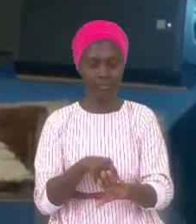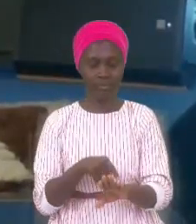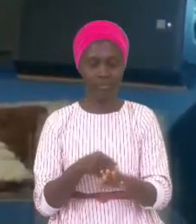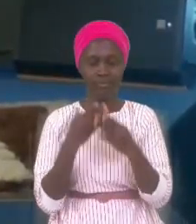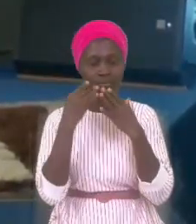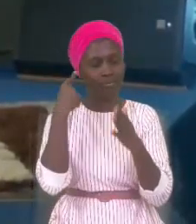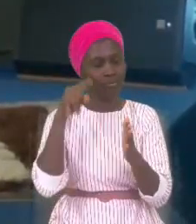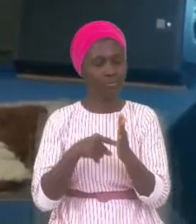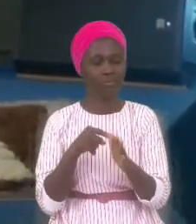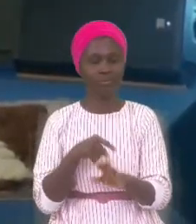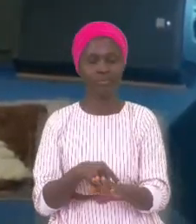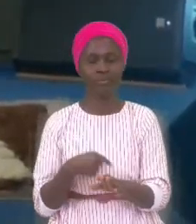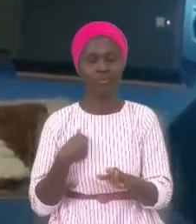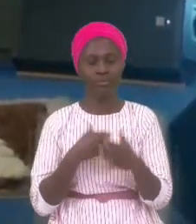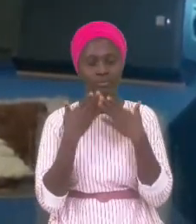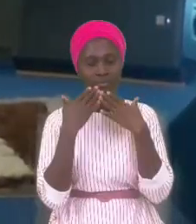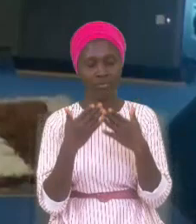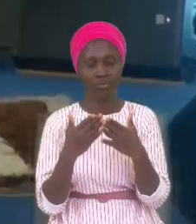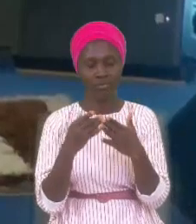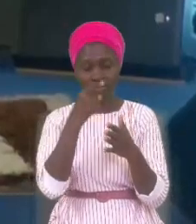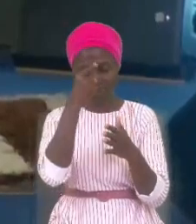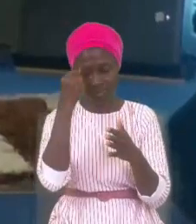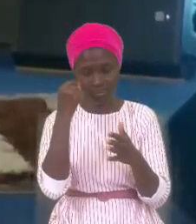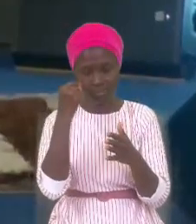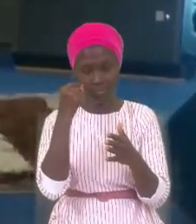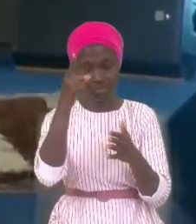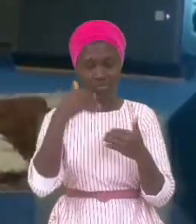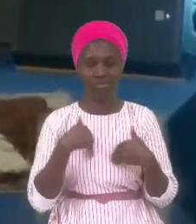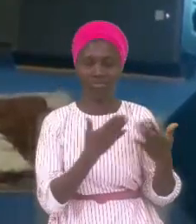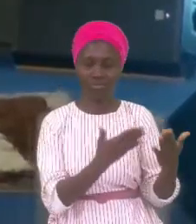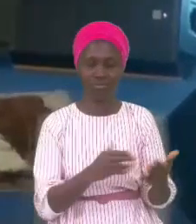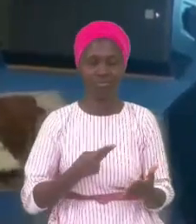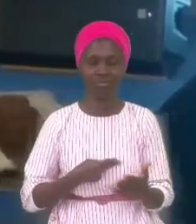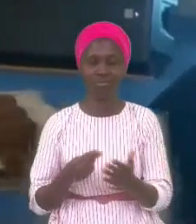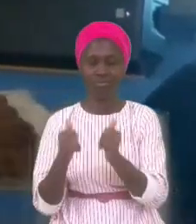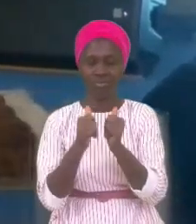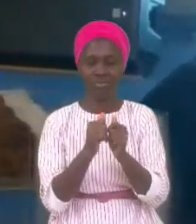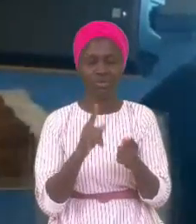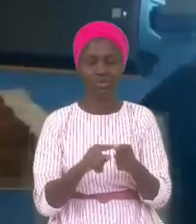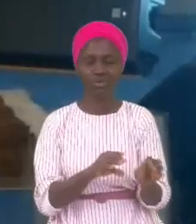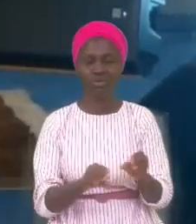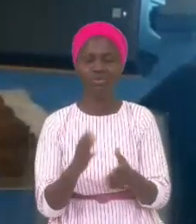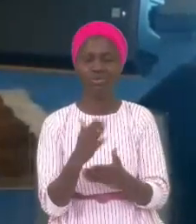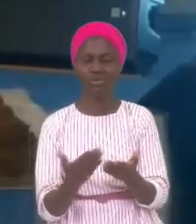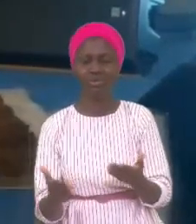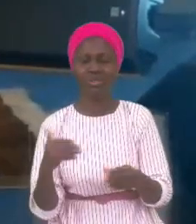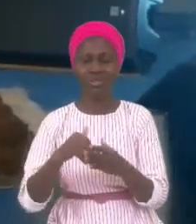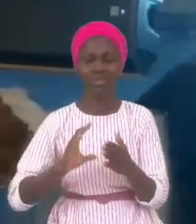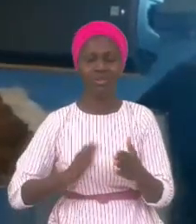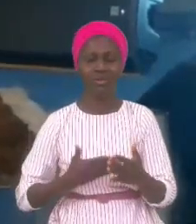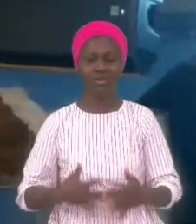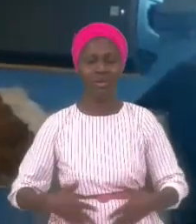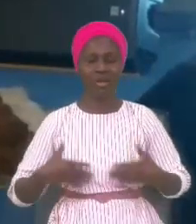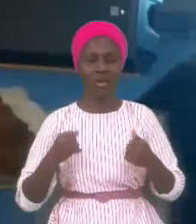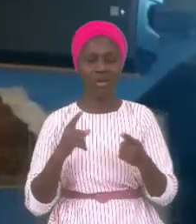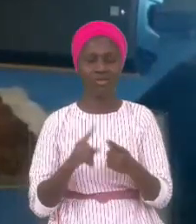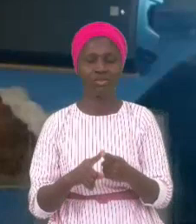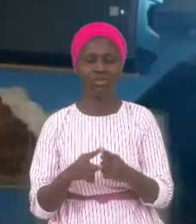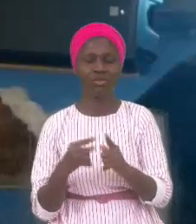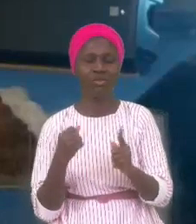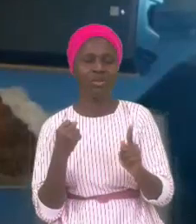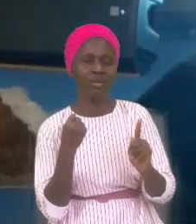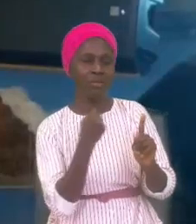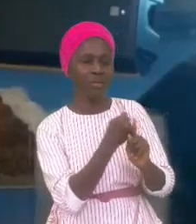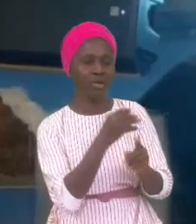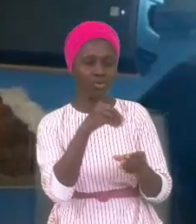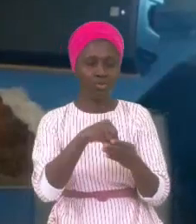time. We thank you because you have brought us together to do something in our lives, to impact our lives. And